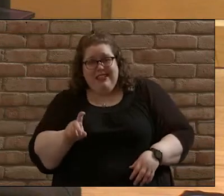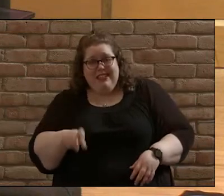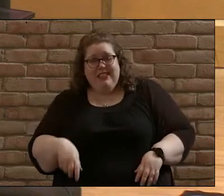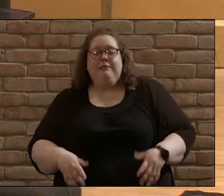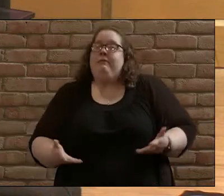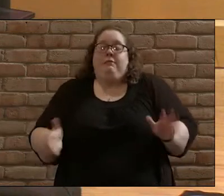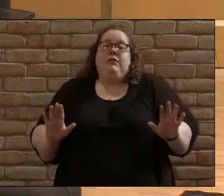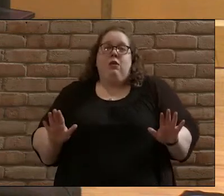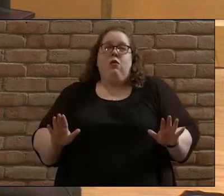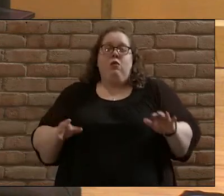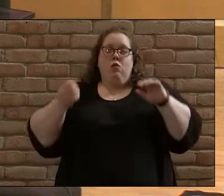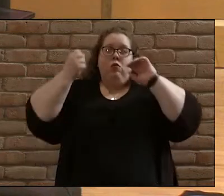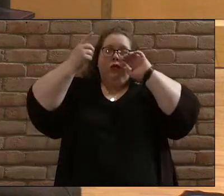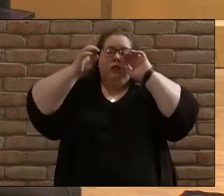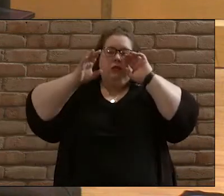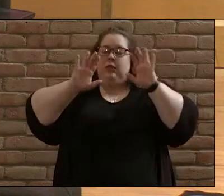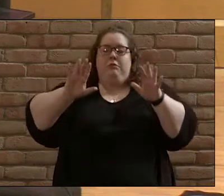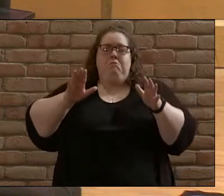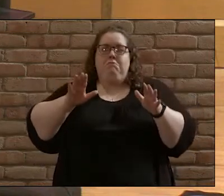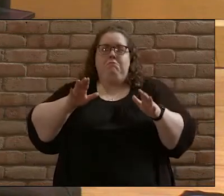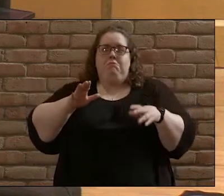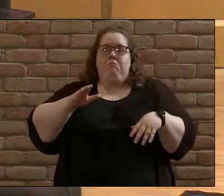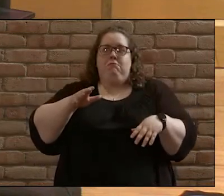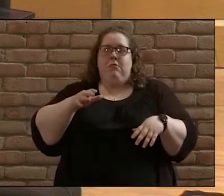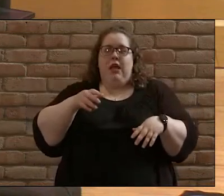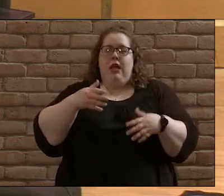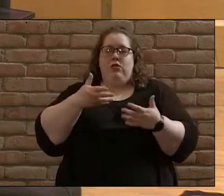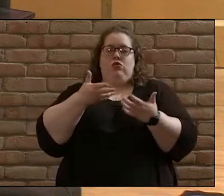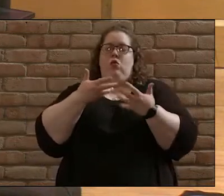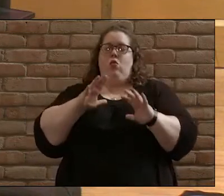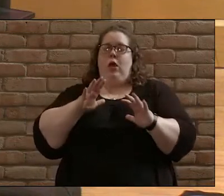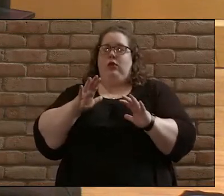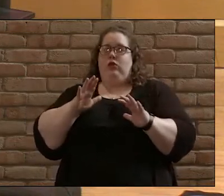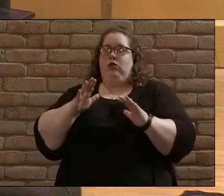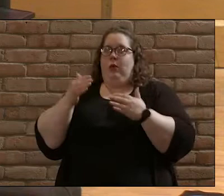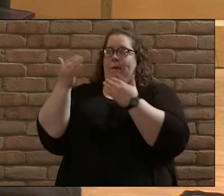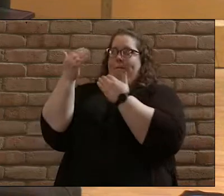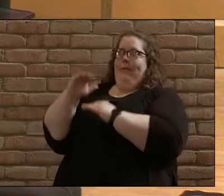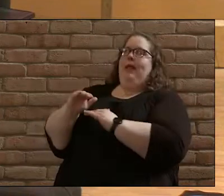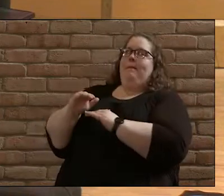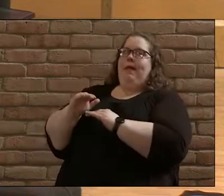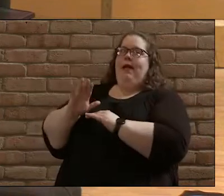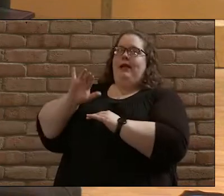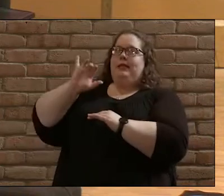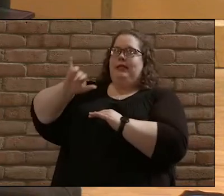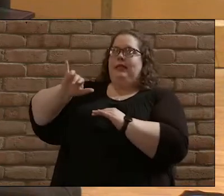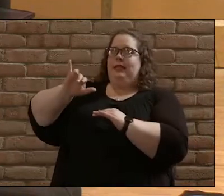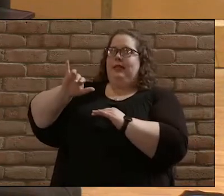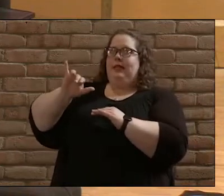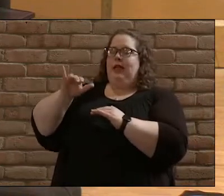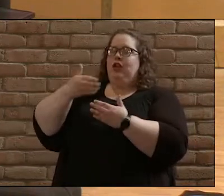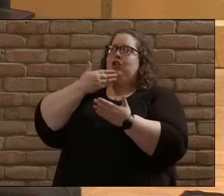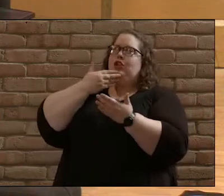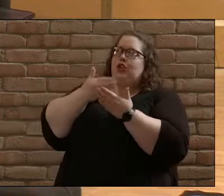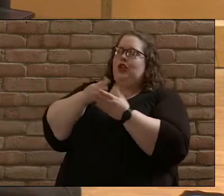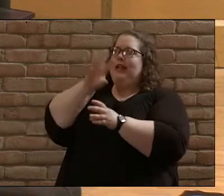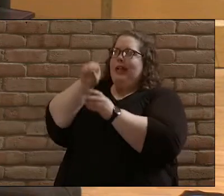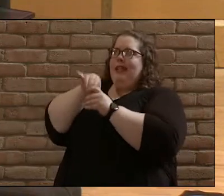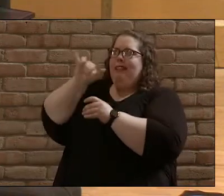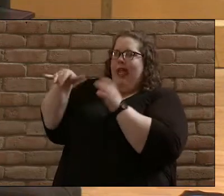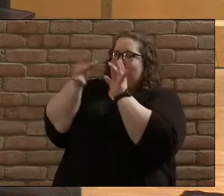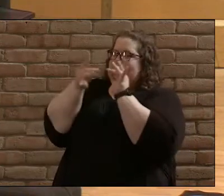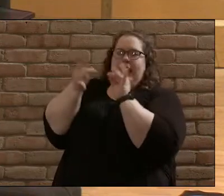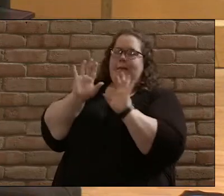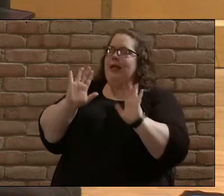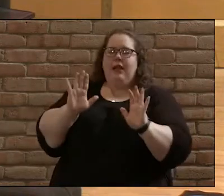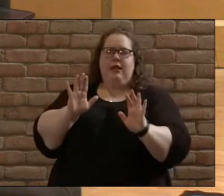Don't get me wrong, I by no means am I trying to minimize the goodness that lies in this statement. By no